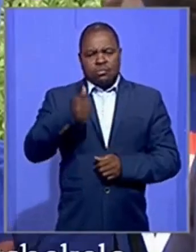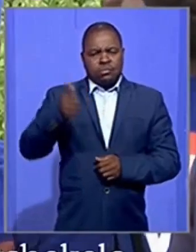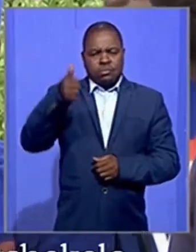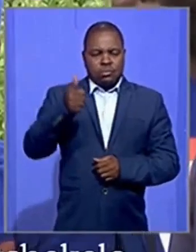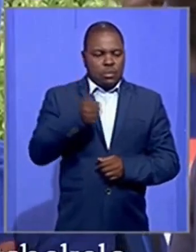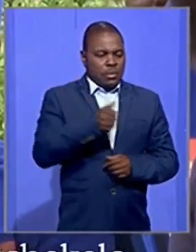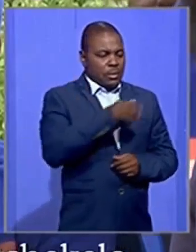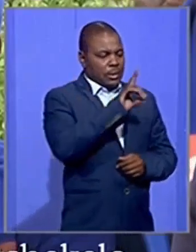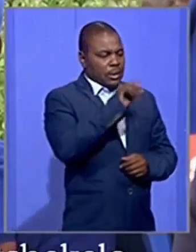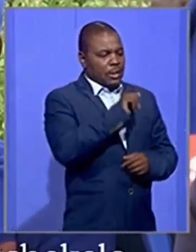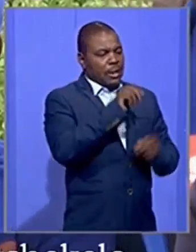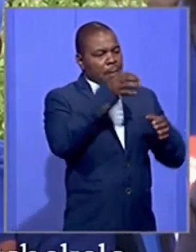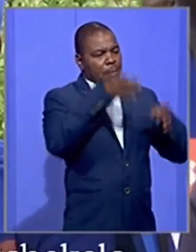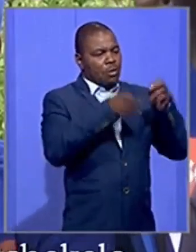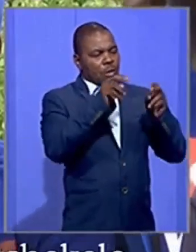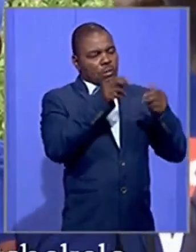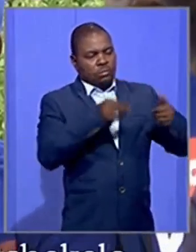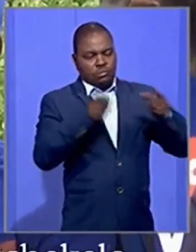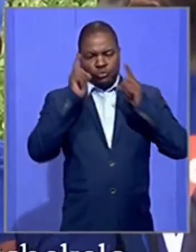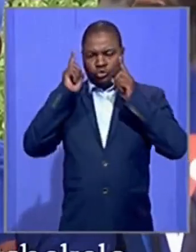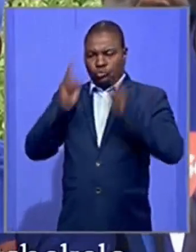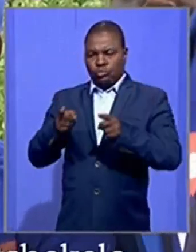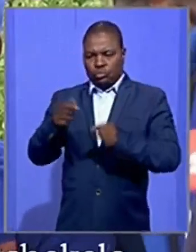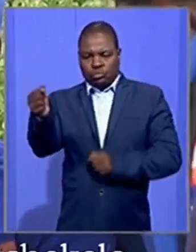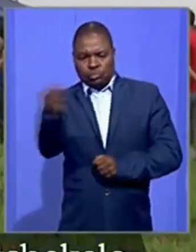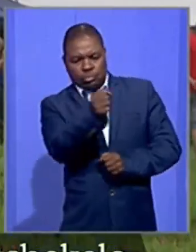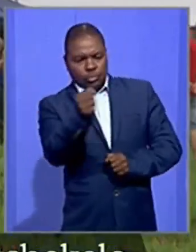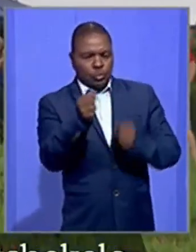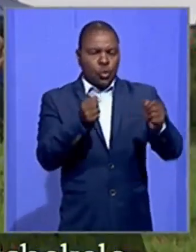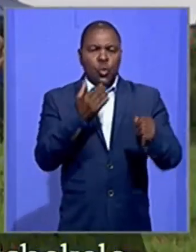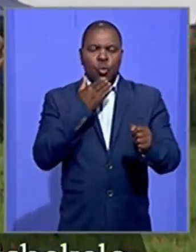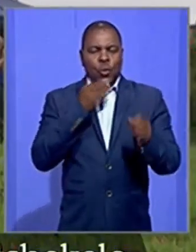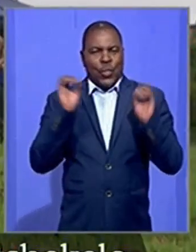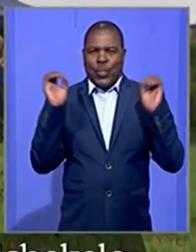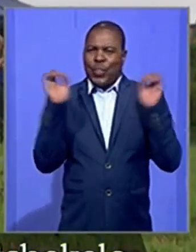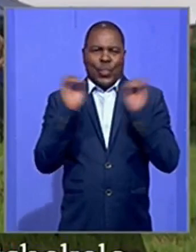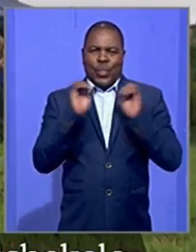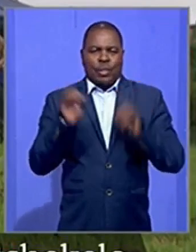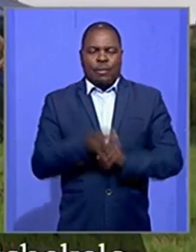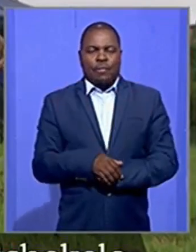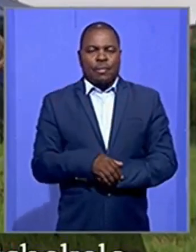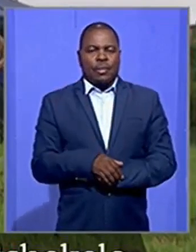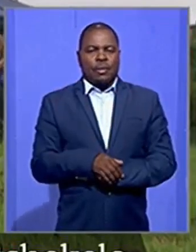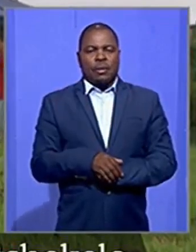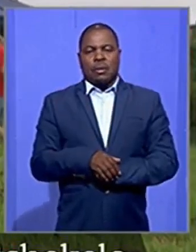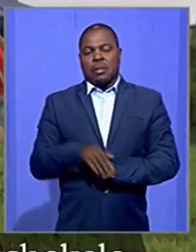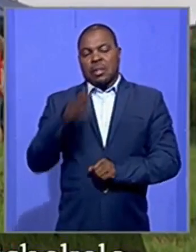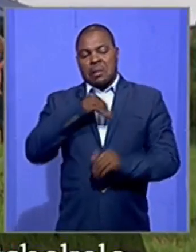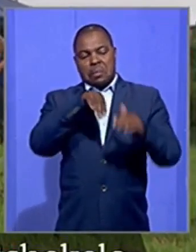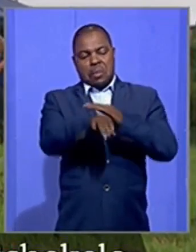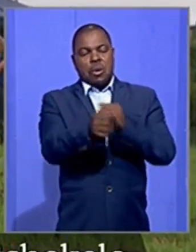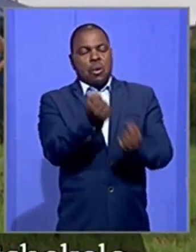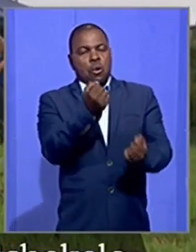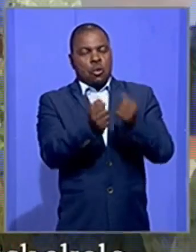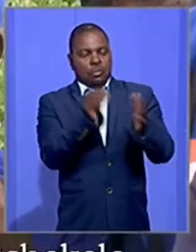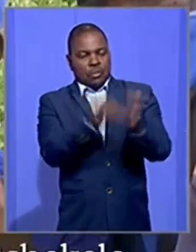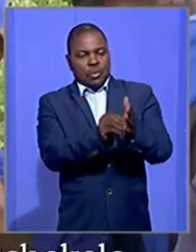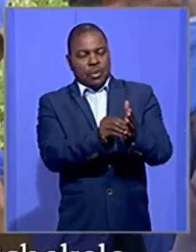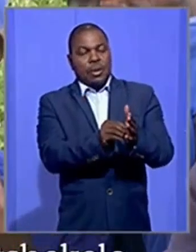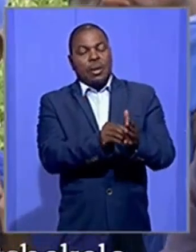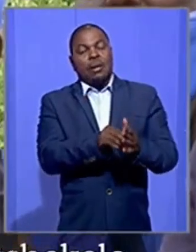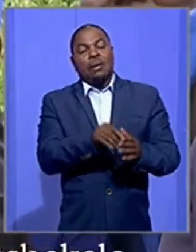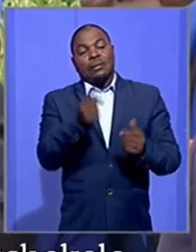instruction from a DA committee about who to place in a position. Gore kopo ya go bulwa ga kgetsi ya go tlola molao wa kgotlatshekelo e